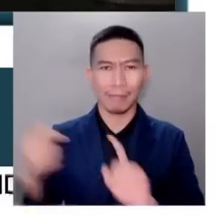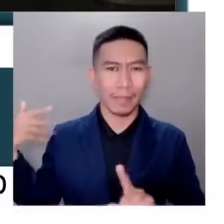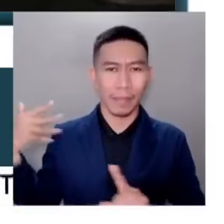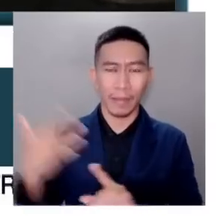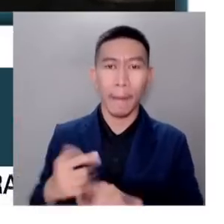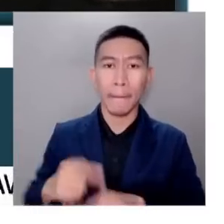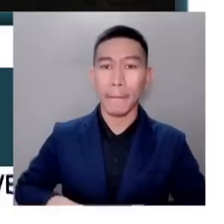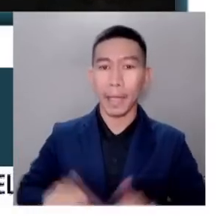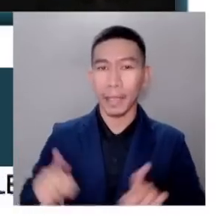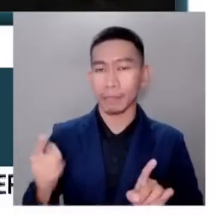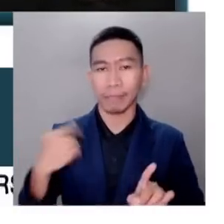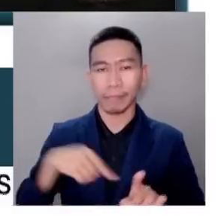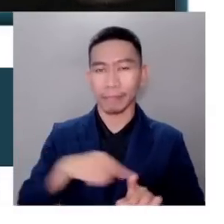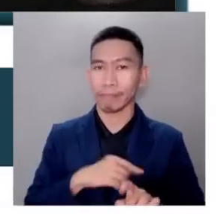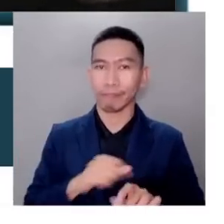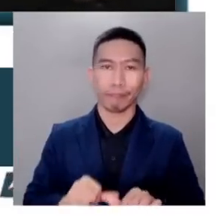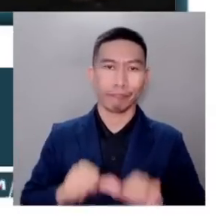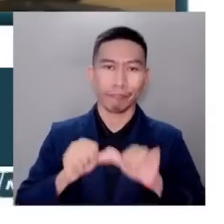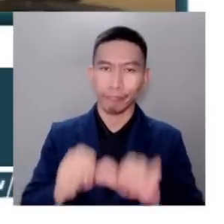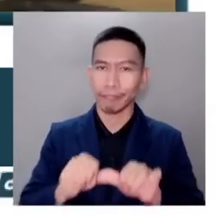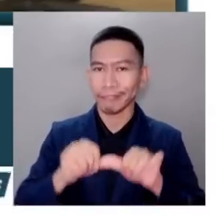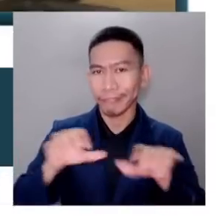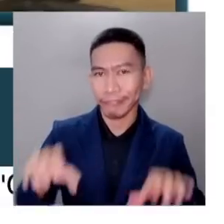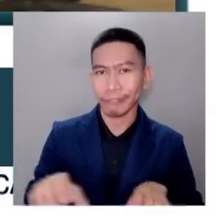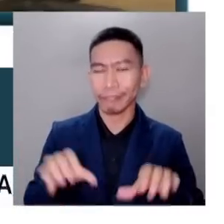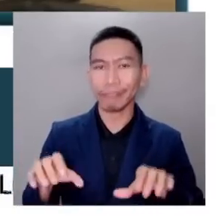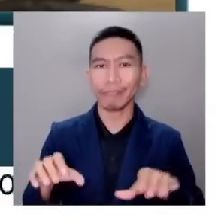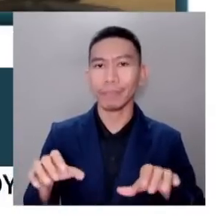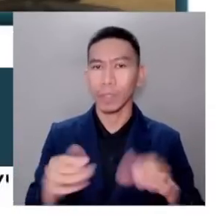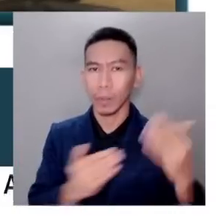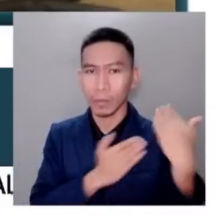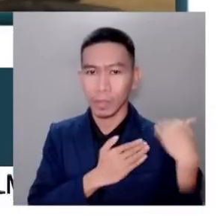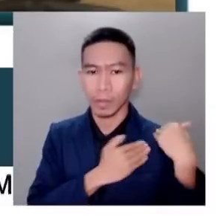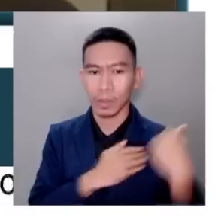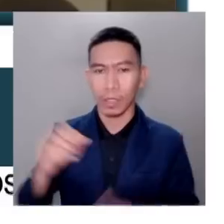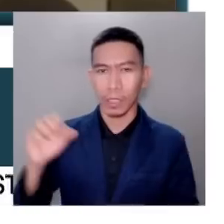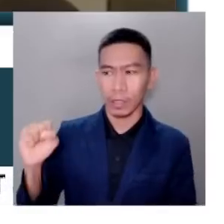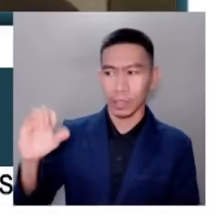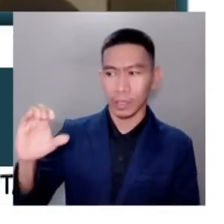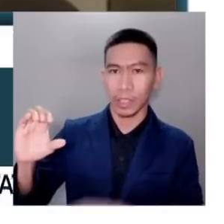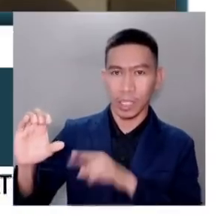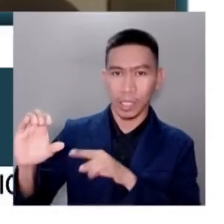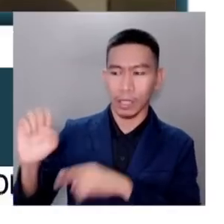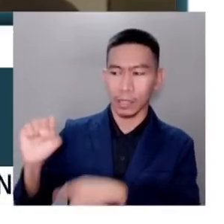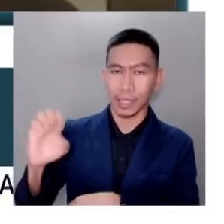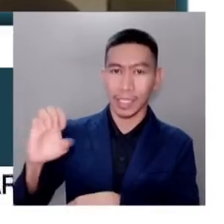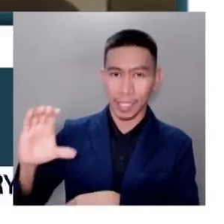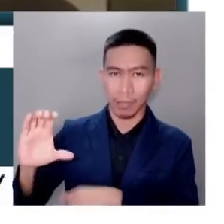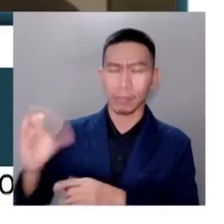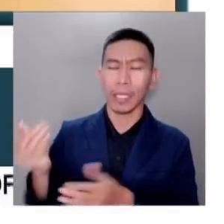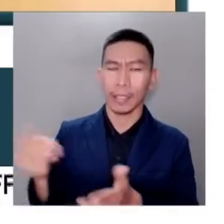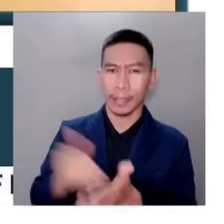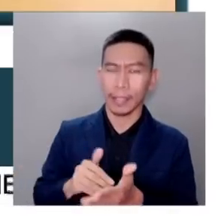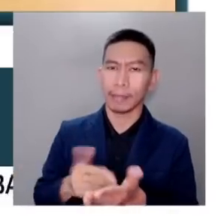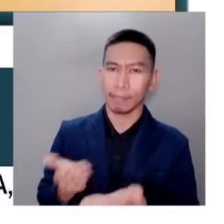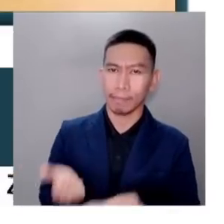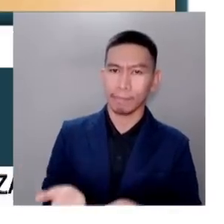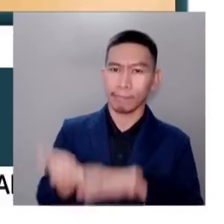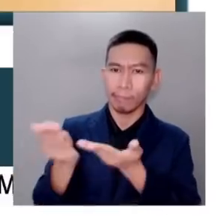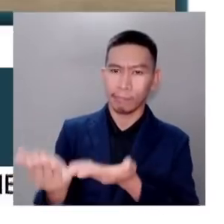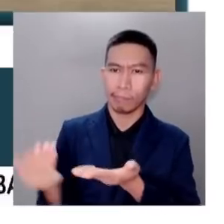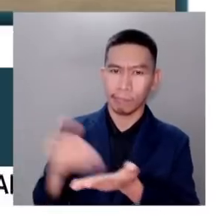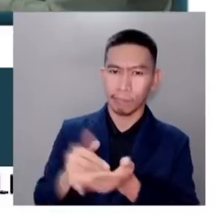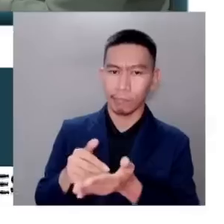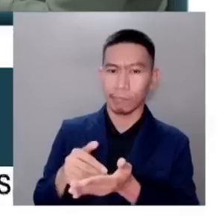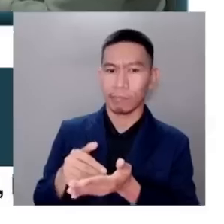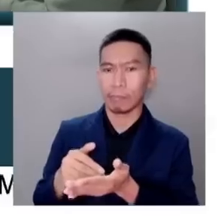but we continue to do our jobs. And on the SEC, we'll take it. We will appeal. We will take that decision. You heard Francis Lin, who used to